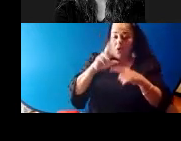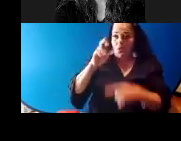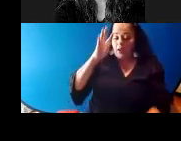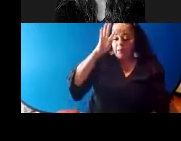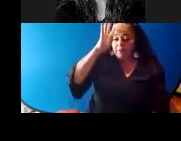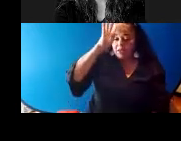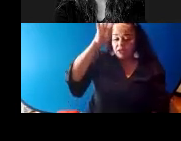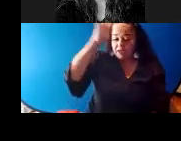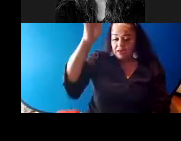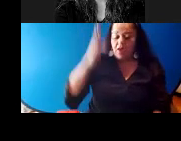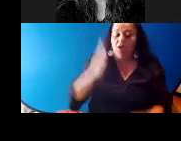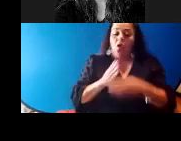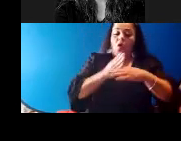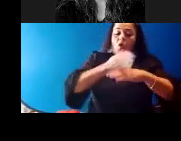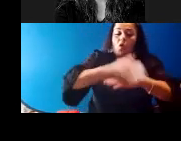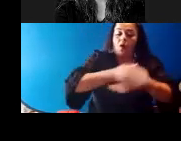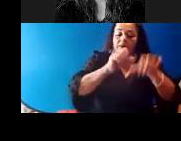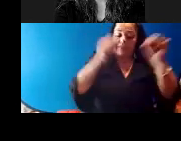community-centered response.